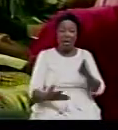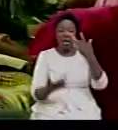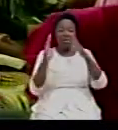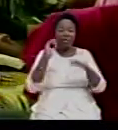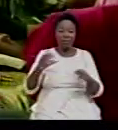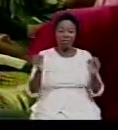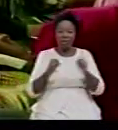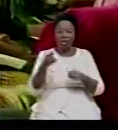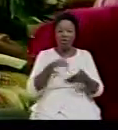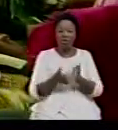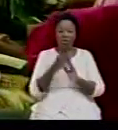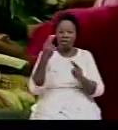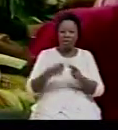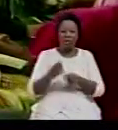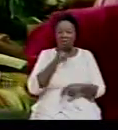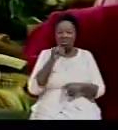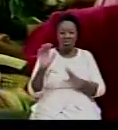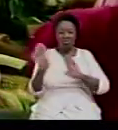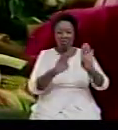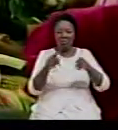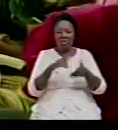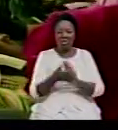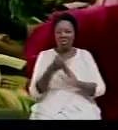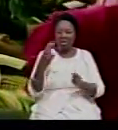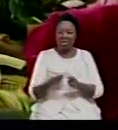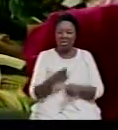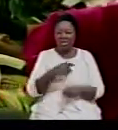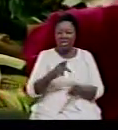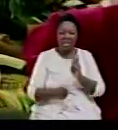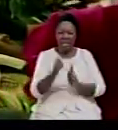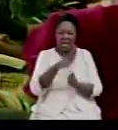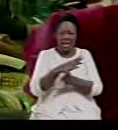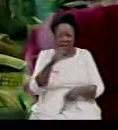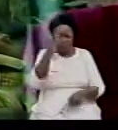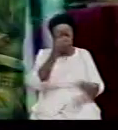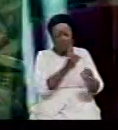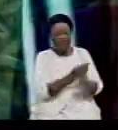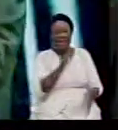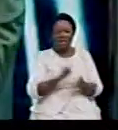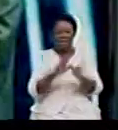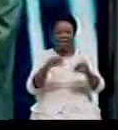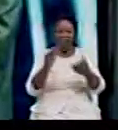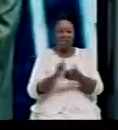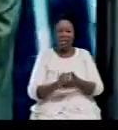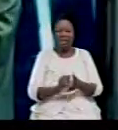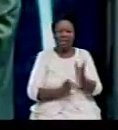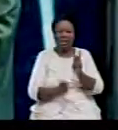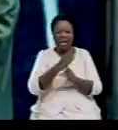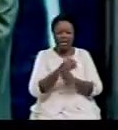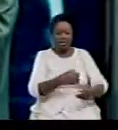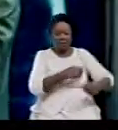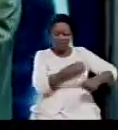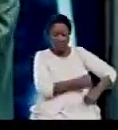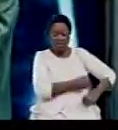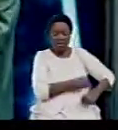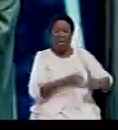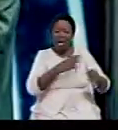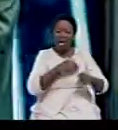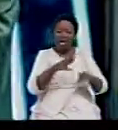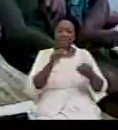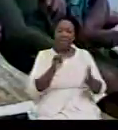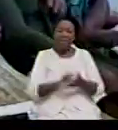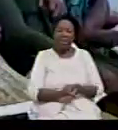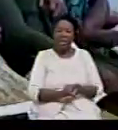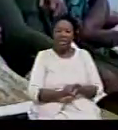name. There is kind of faith, a kind of faith that gives you that kind of courage, that kind of stamina,